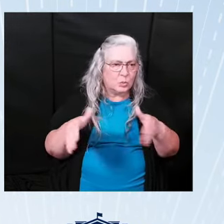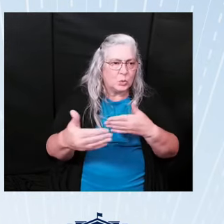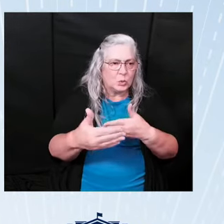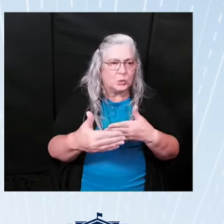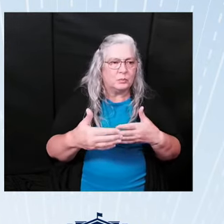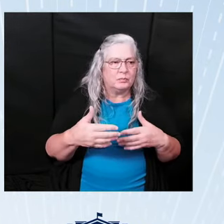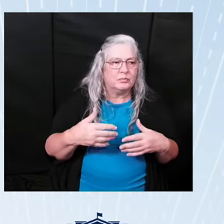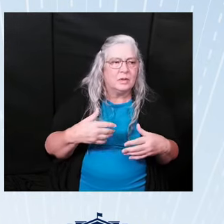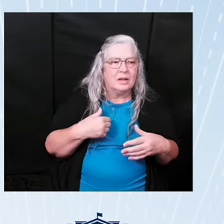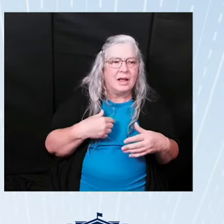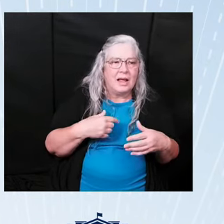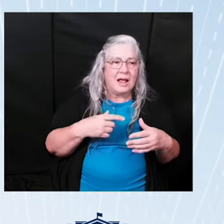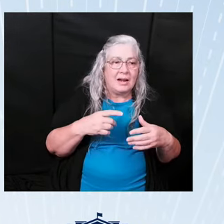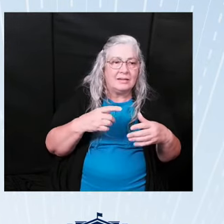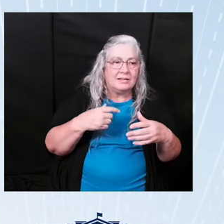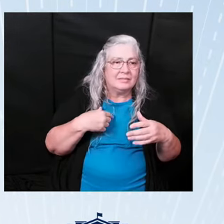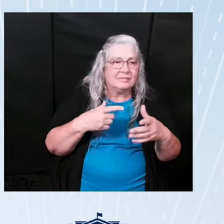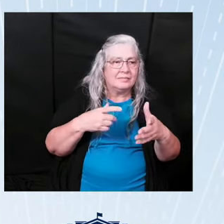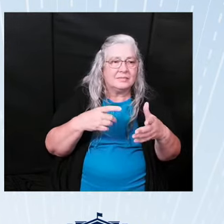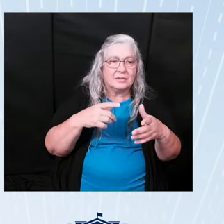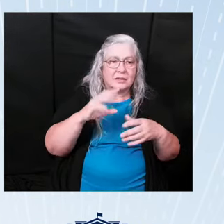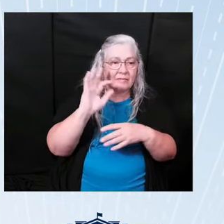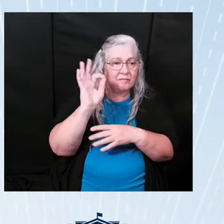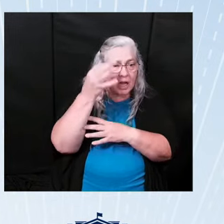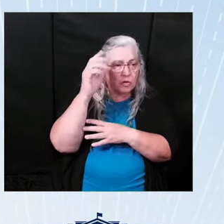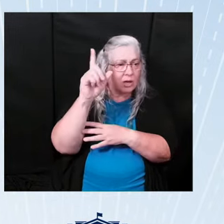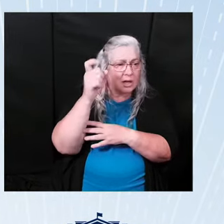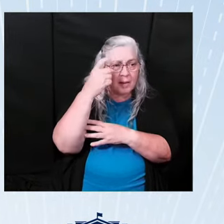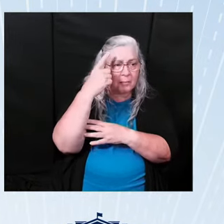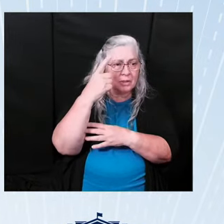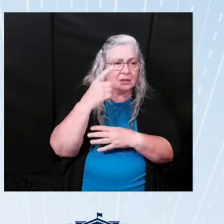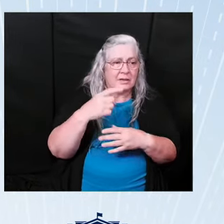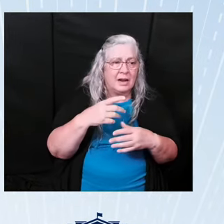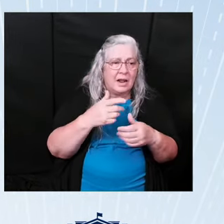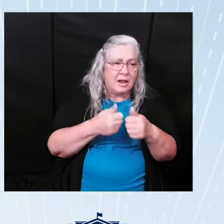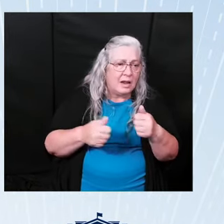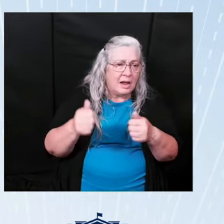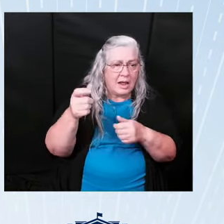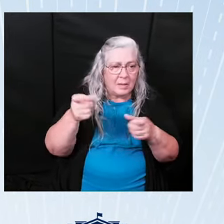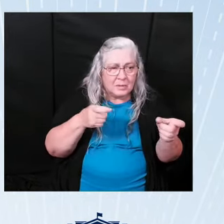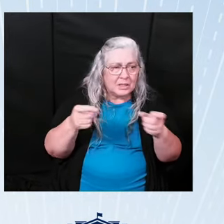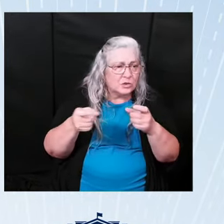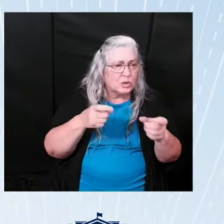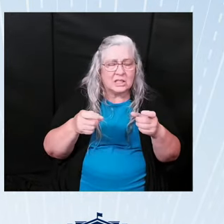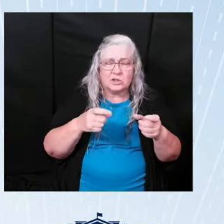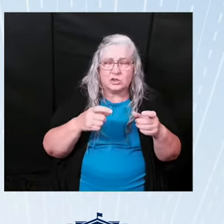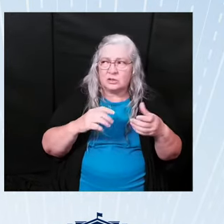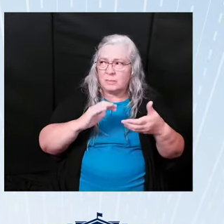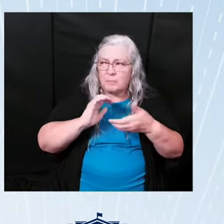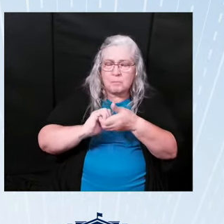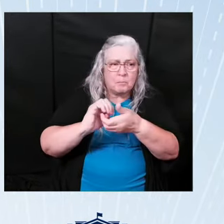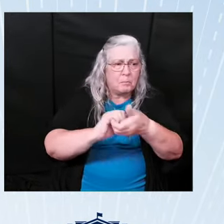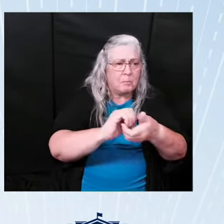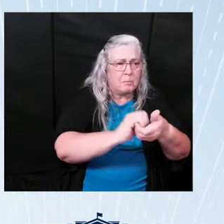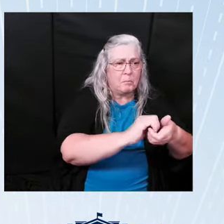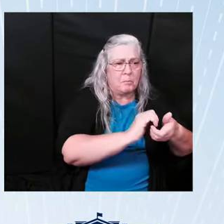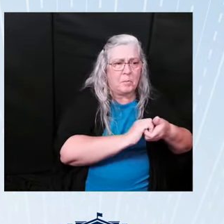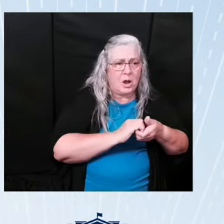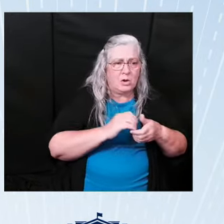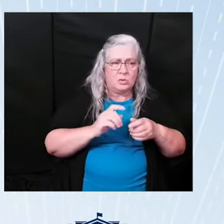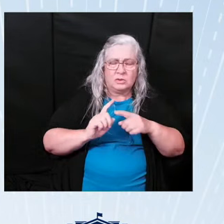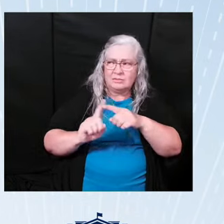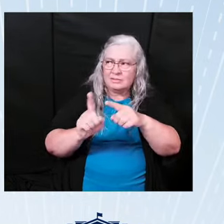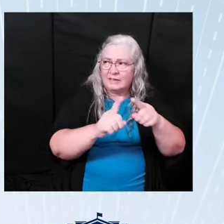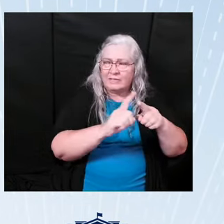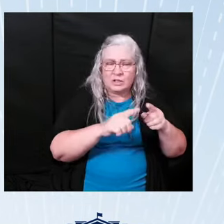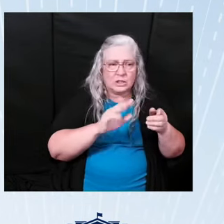your communities to help build a climate-resilient nation from the ground up. It's the White House, so we have to do a lot of talking at